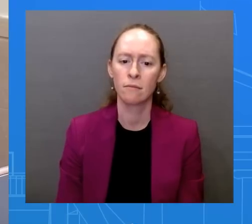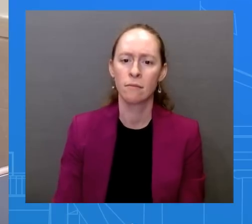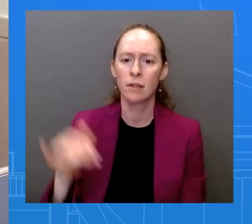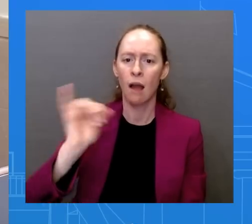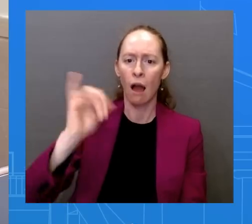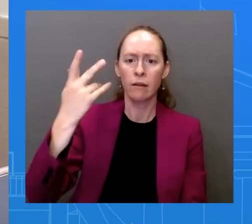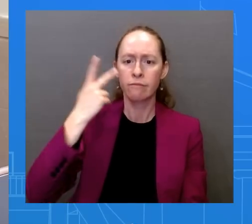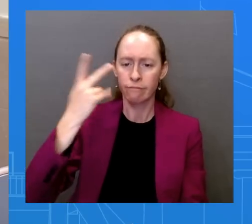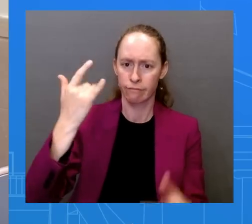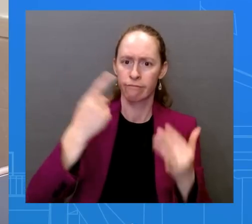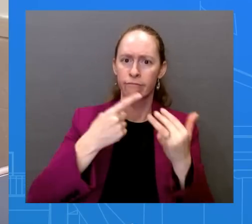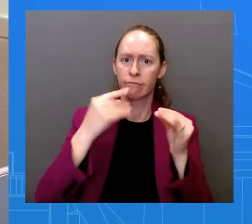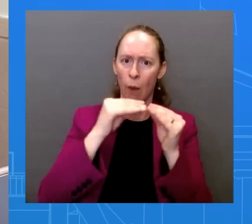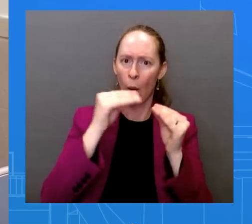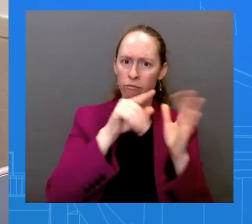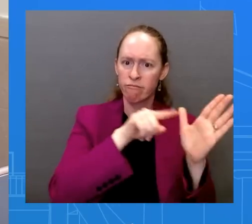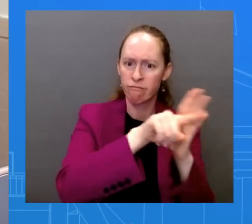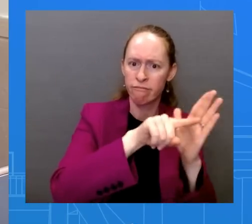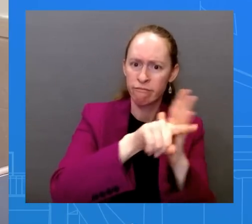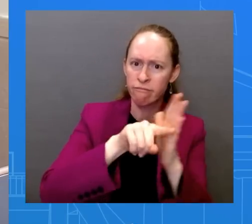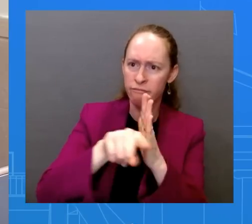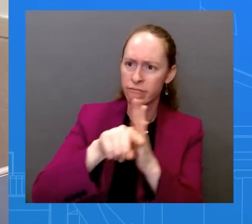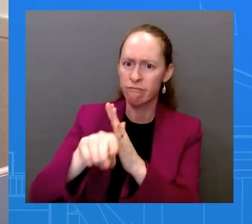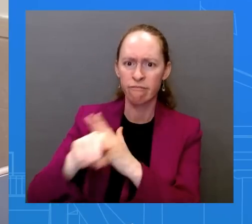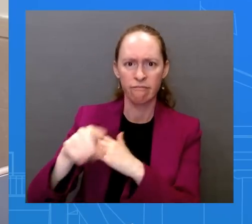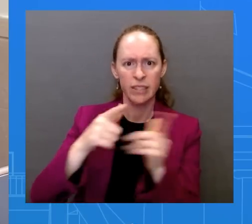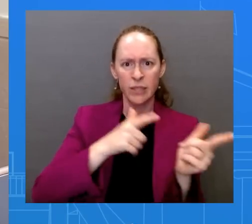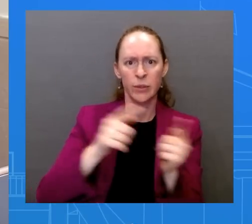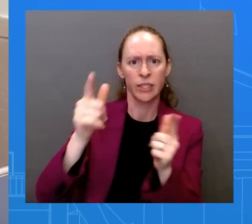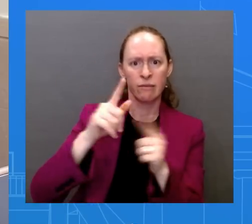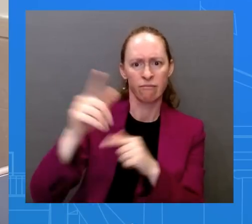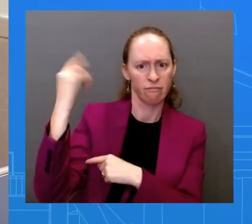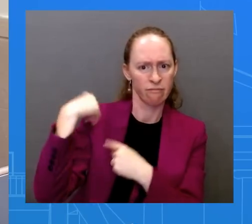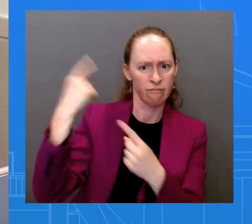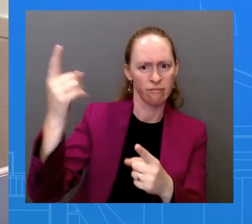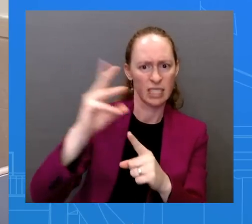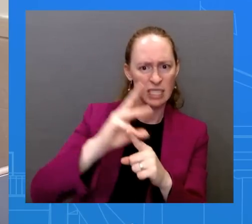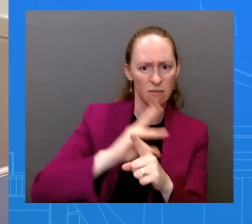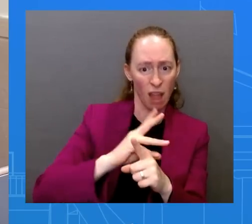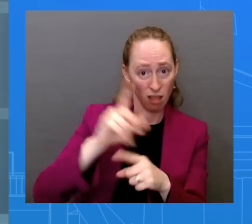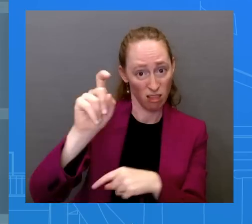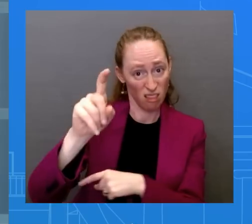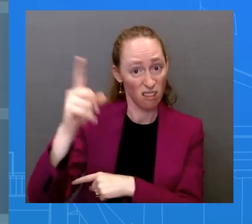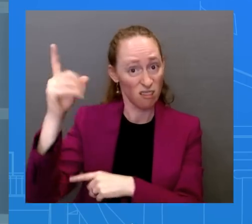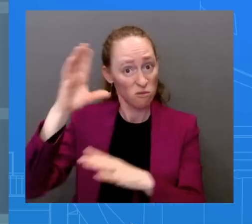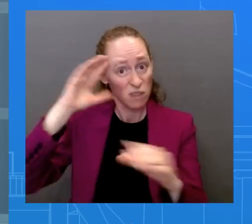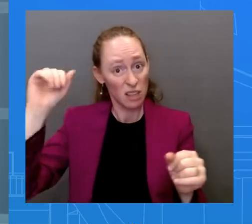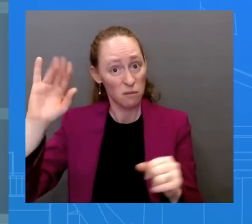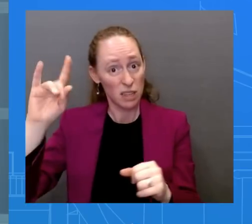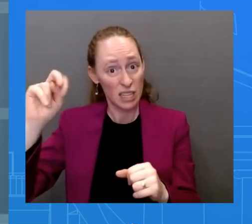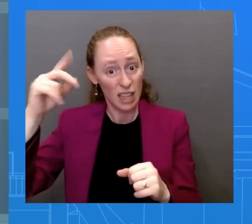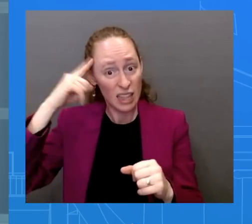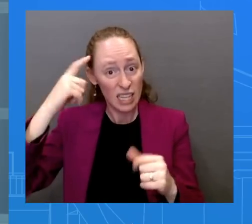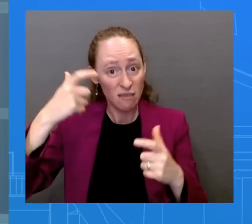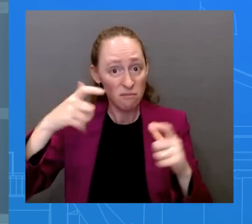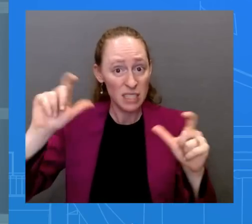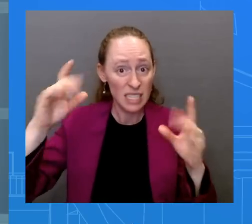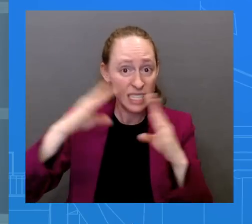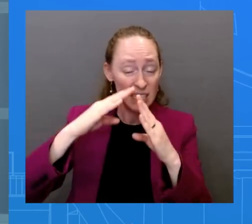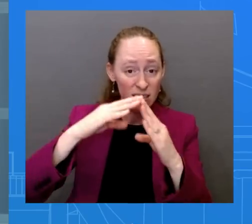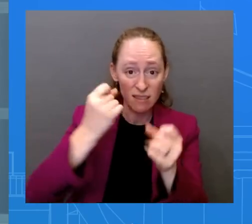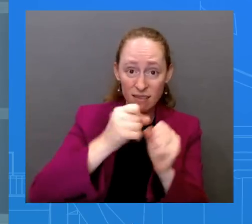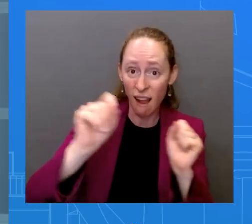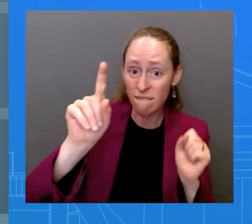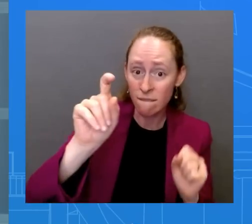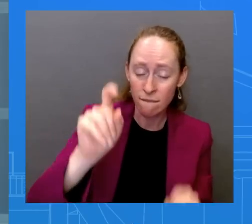wondering if he thinks America's big cities are safe. Are you talking about the New York Times story specifically? Or yeah, is that what you're referring to?